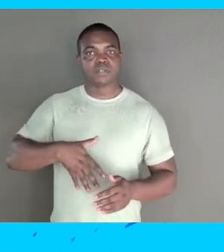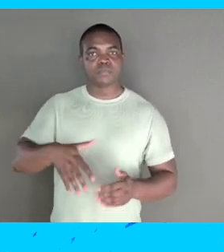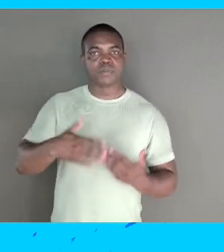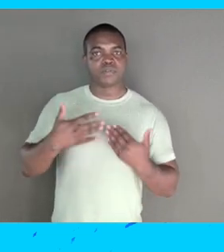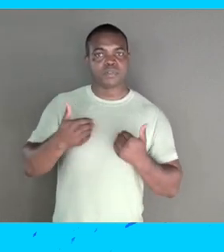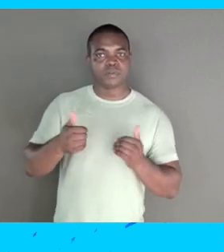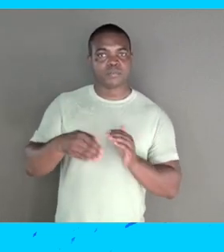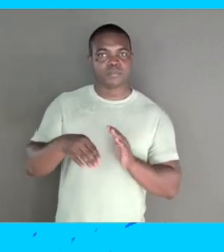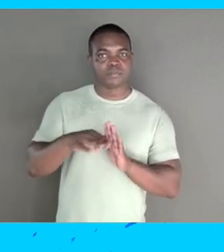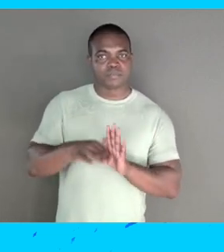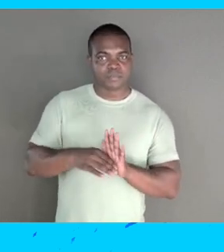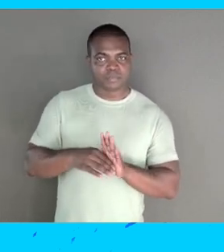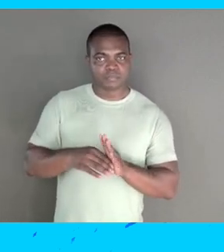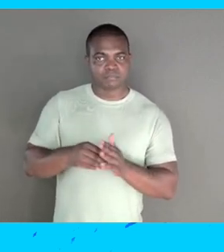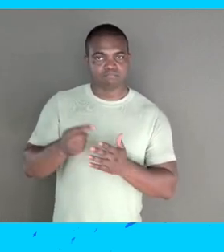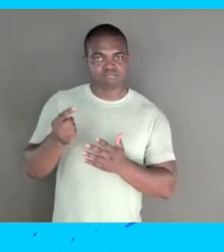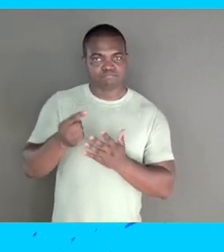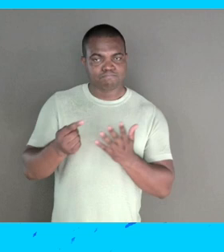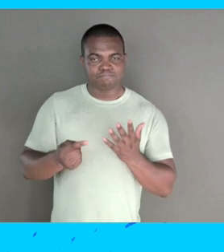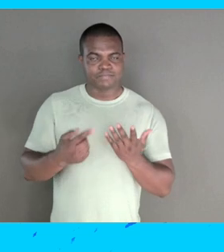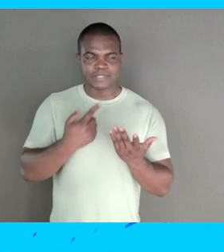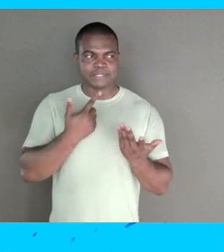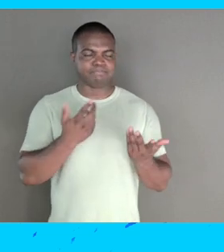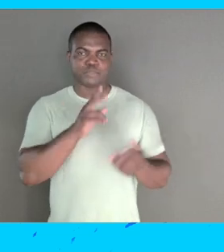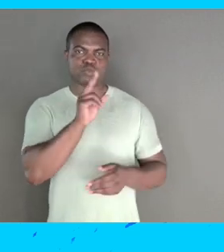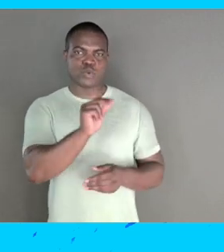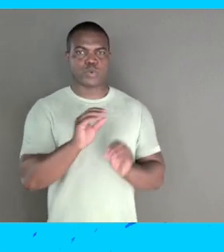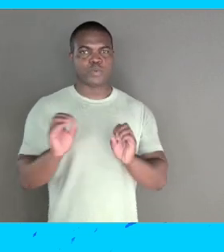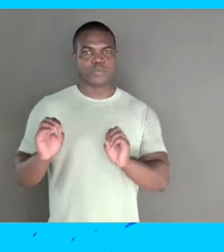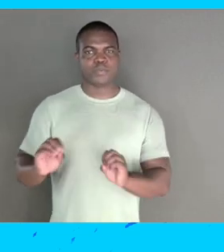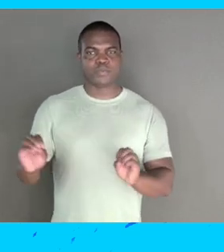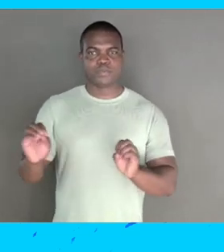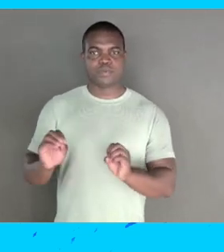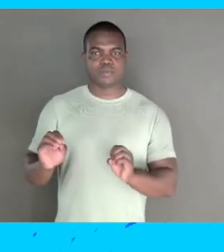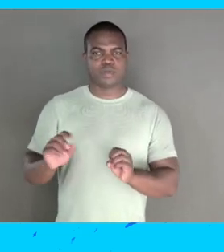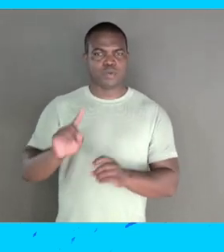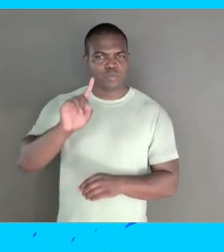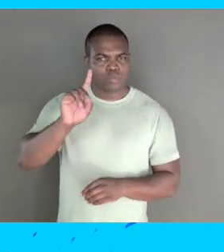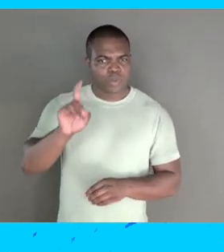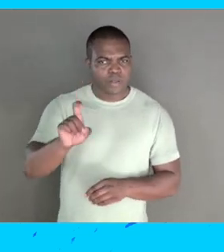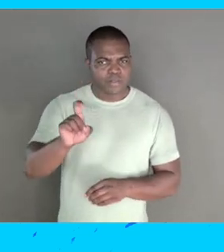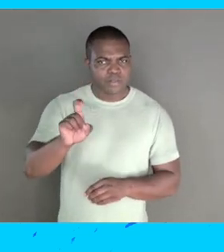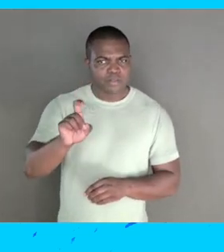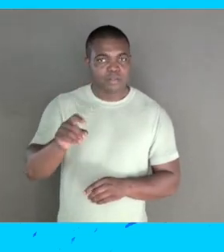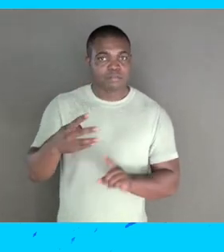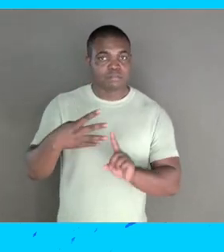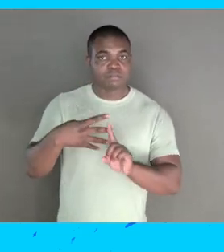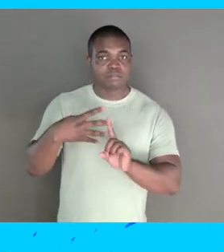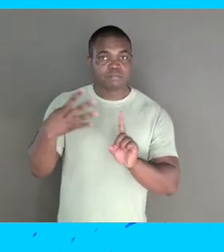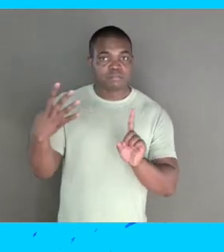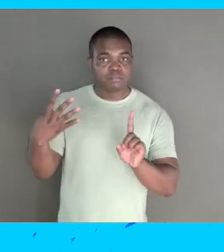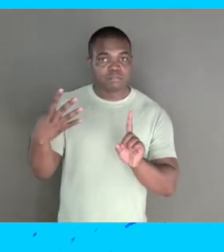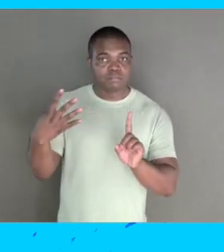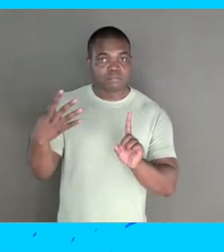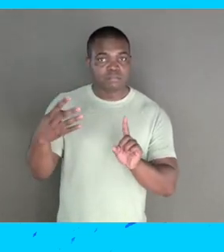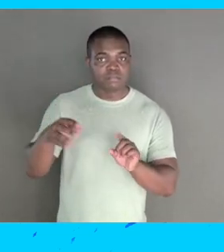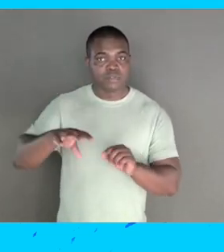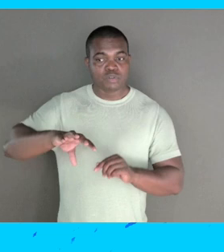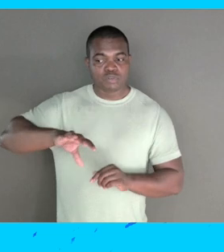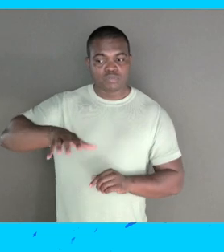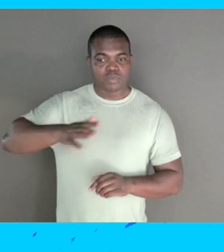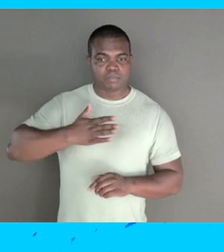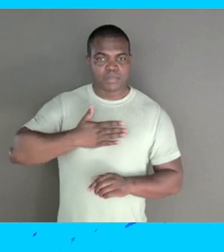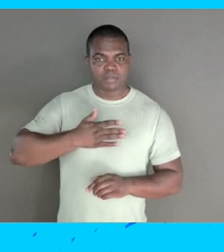all, the LGBTQI community is strictly not recognized in my country. And with